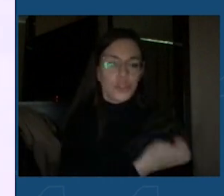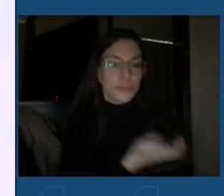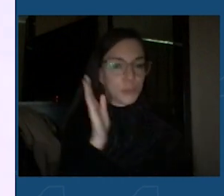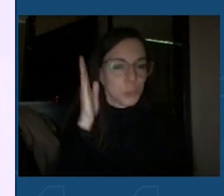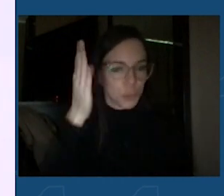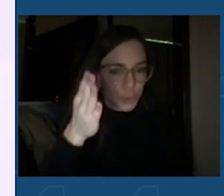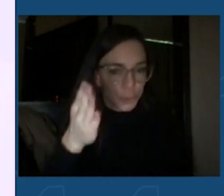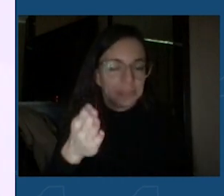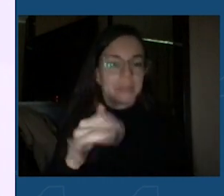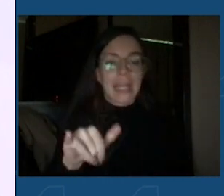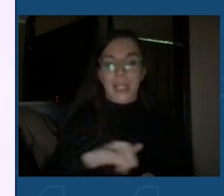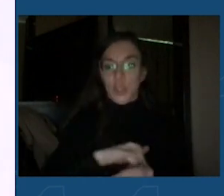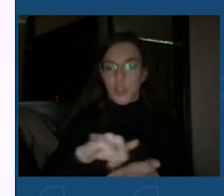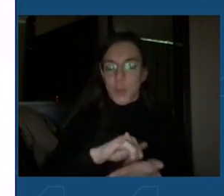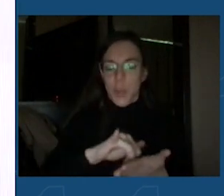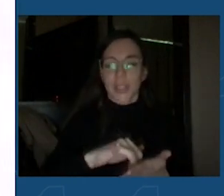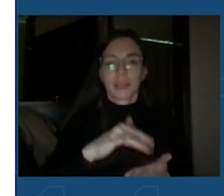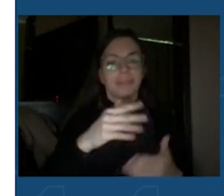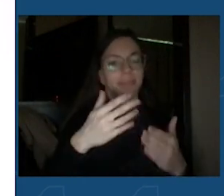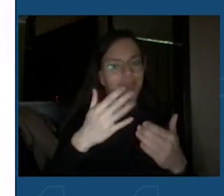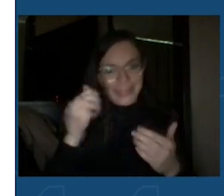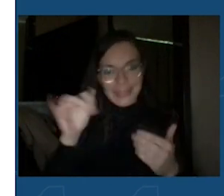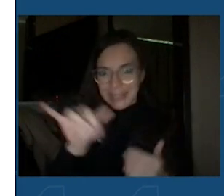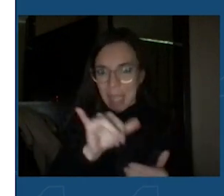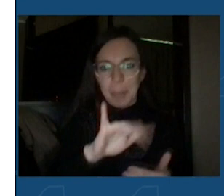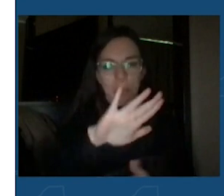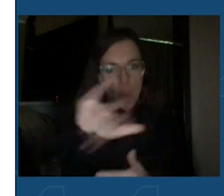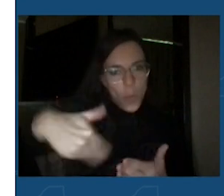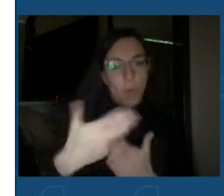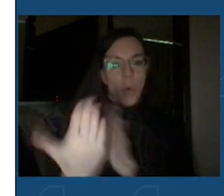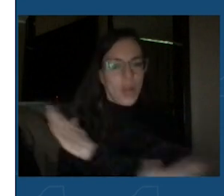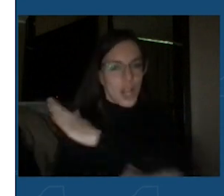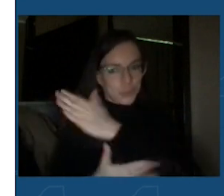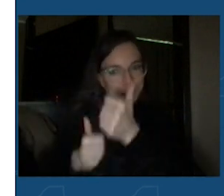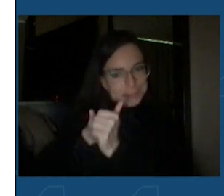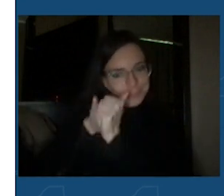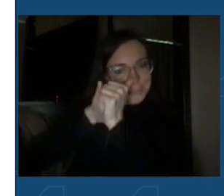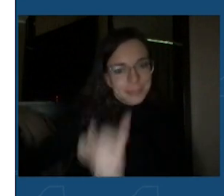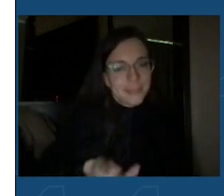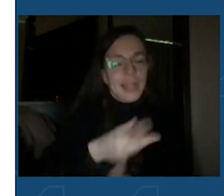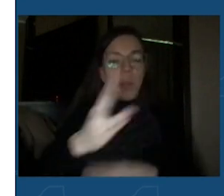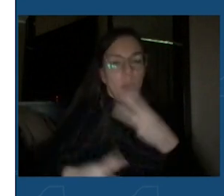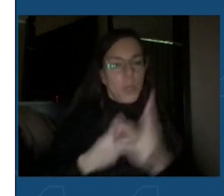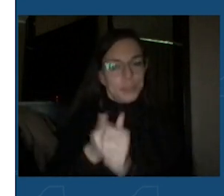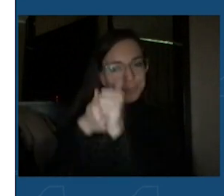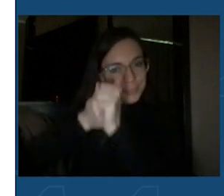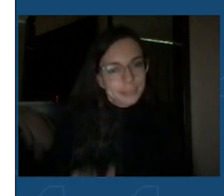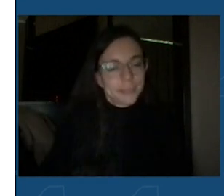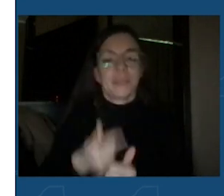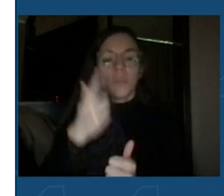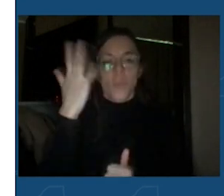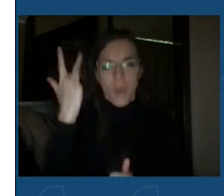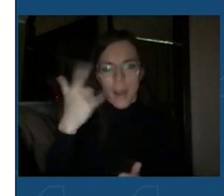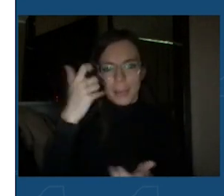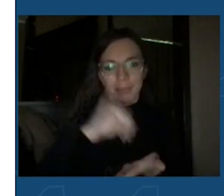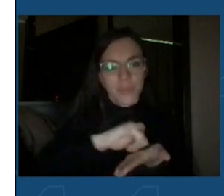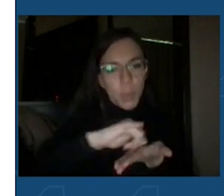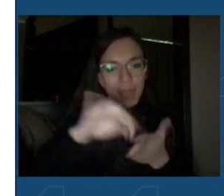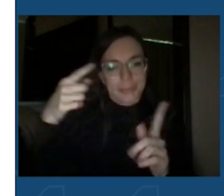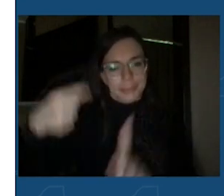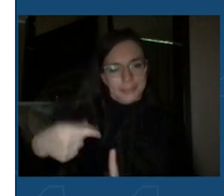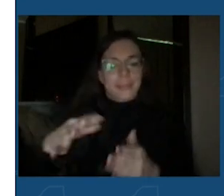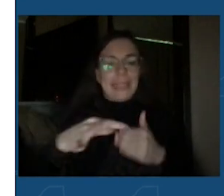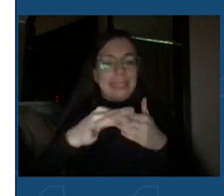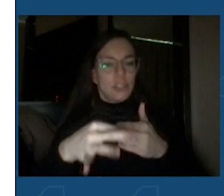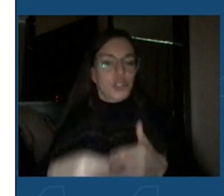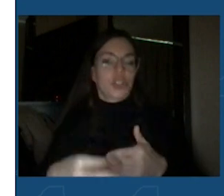New York, goes the nation and goes the world. And it's all about leadership. And what you're experiencing and witnessing here